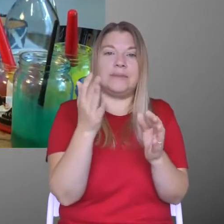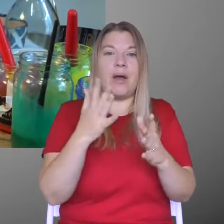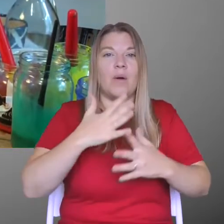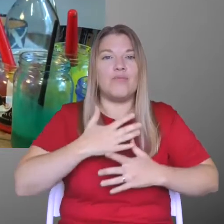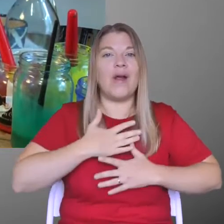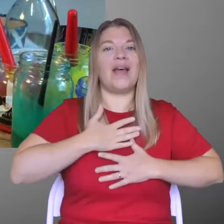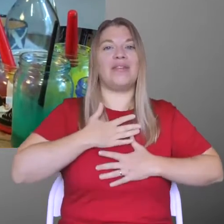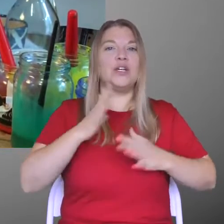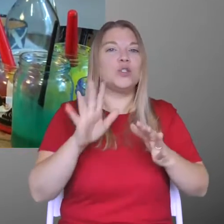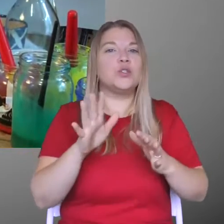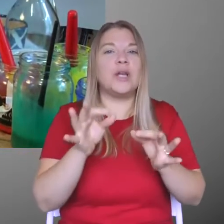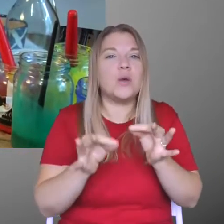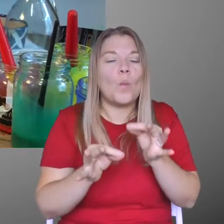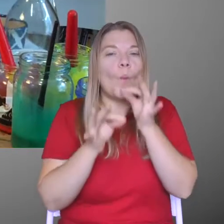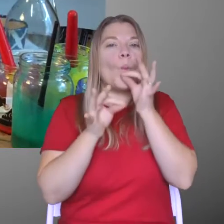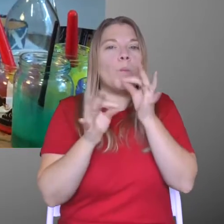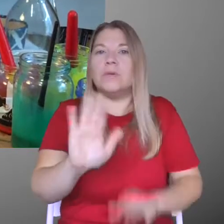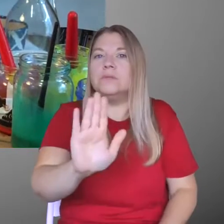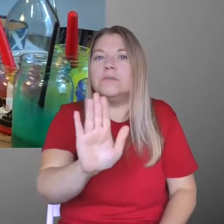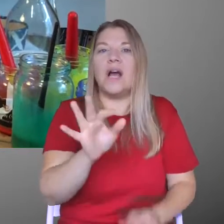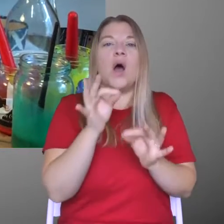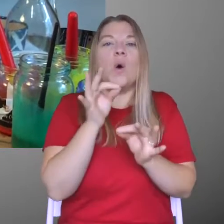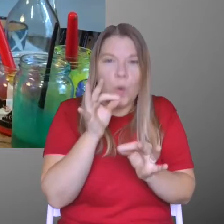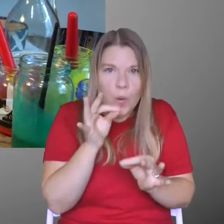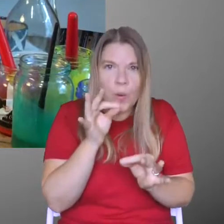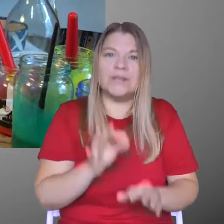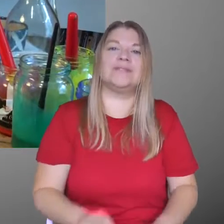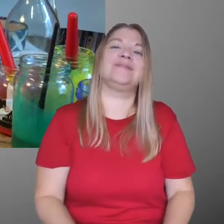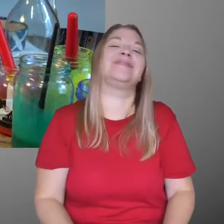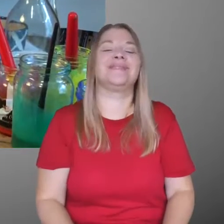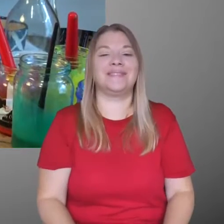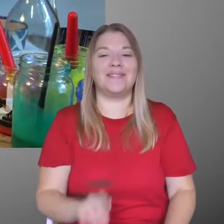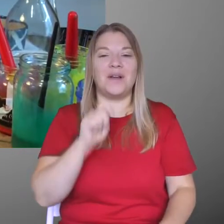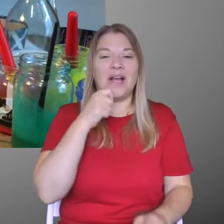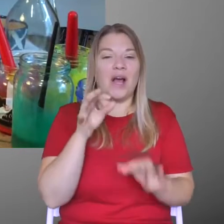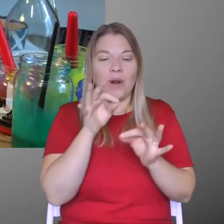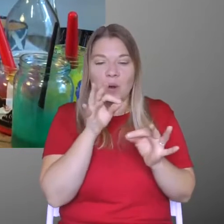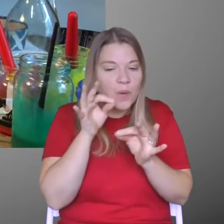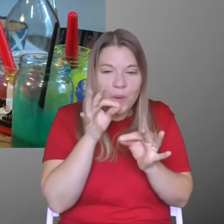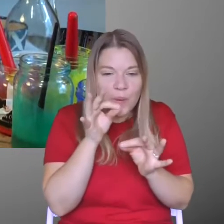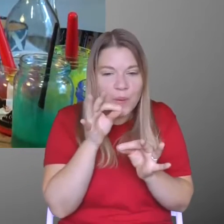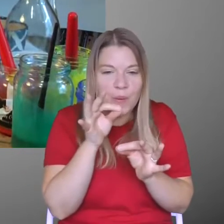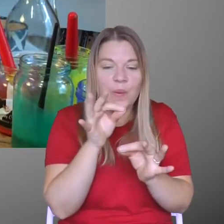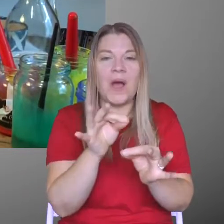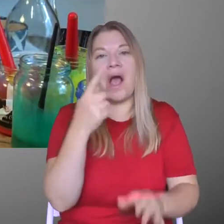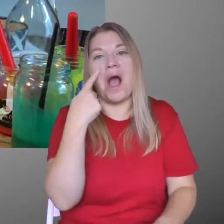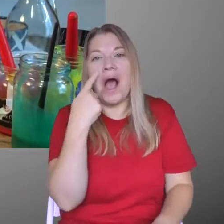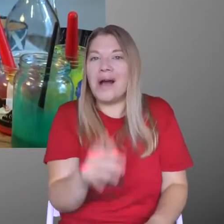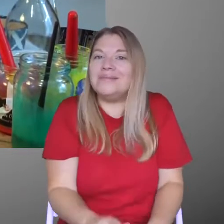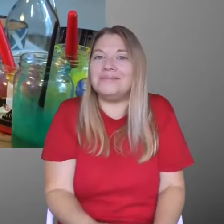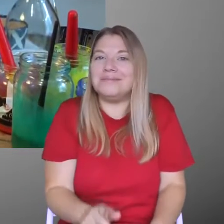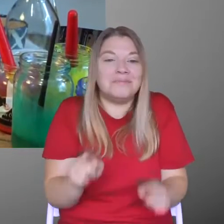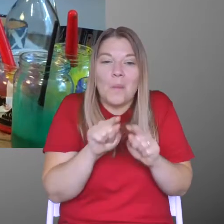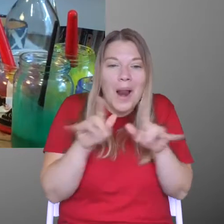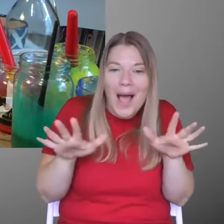suck it up, otherwise you'll get interesting coloured tongue. And we're going to blow it all over the place and see what we get. When you never know